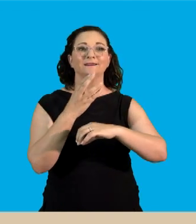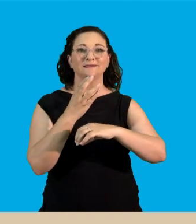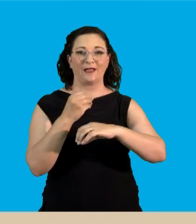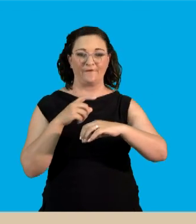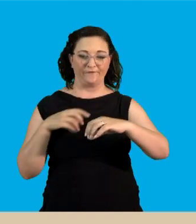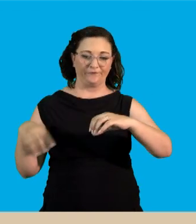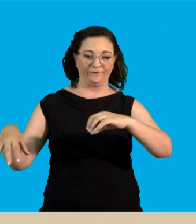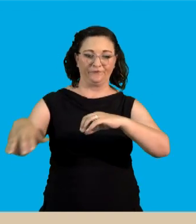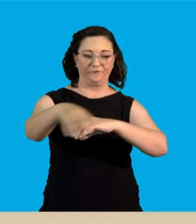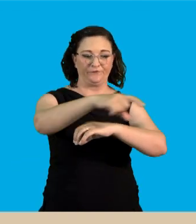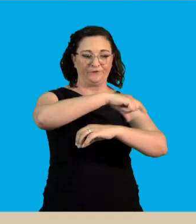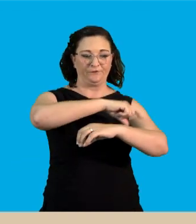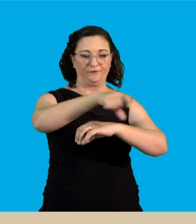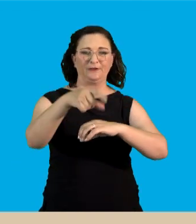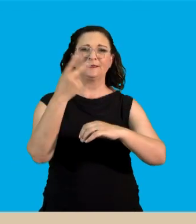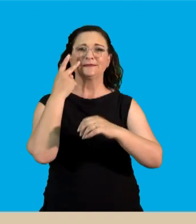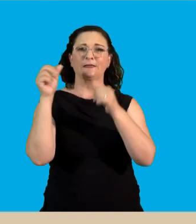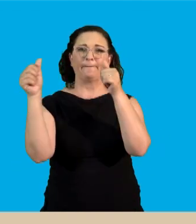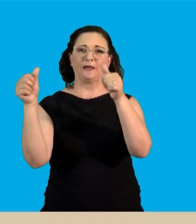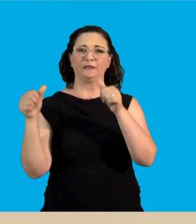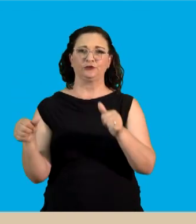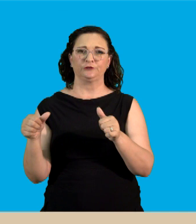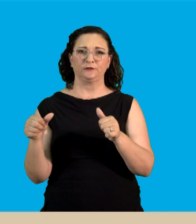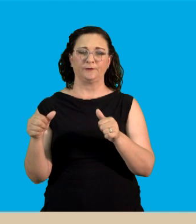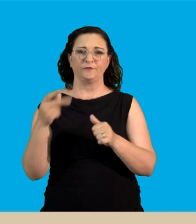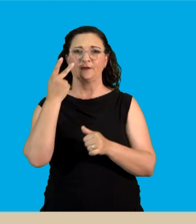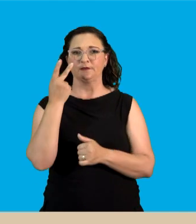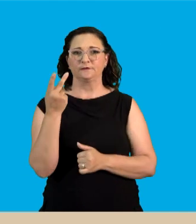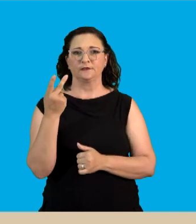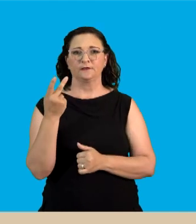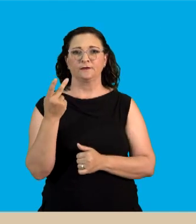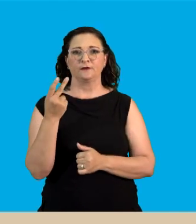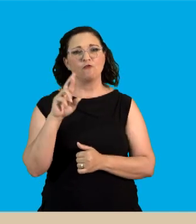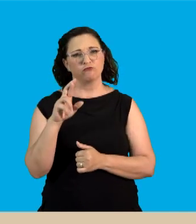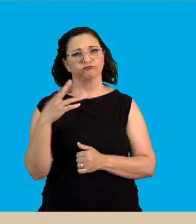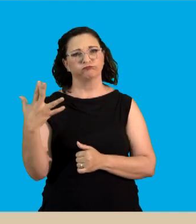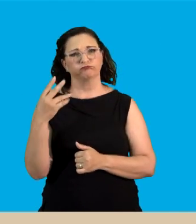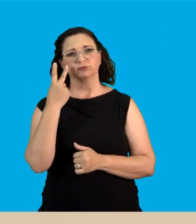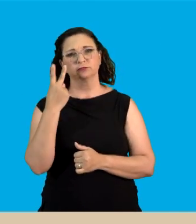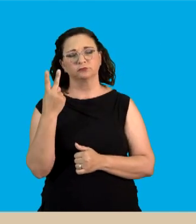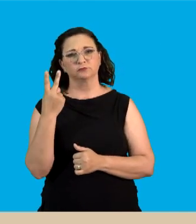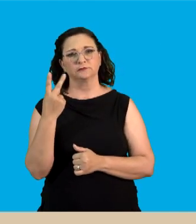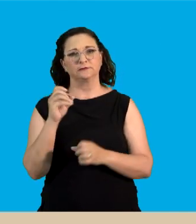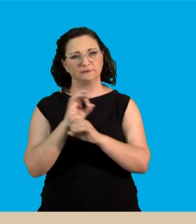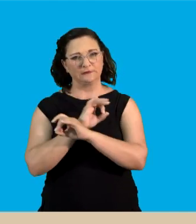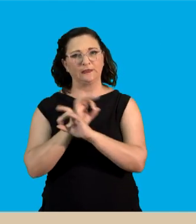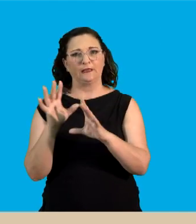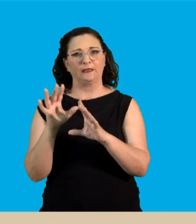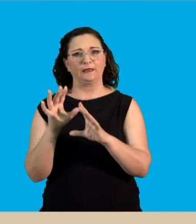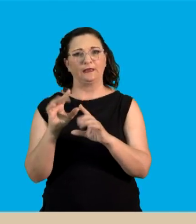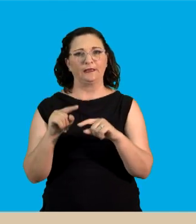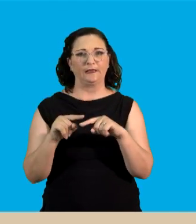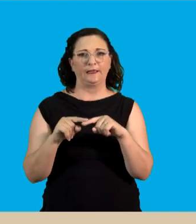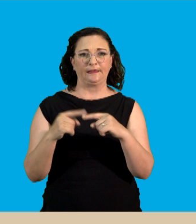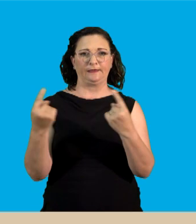as the Kuiper belt. Now, if you look at the picture on my right hand side, it shows clearly the